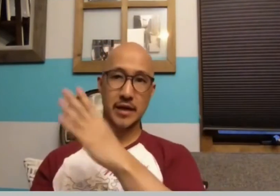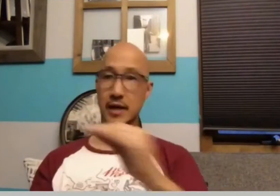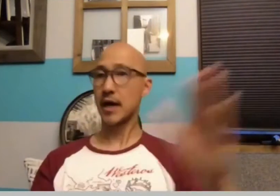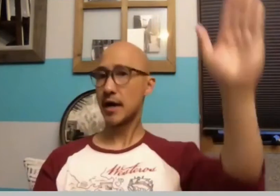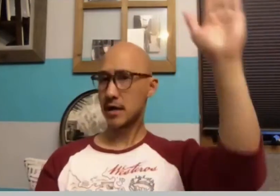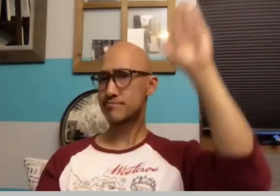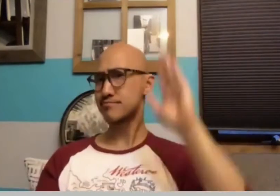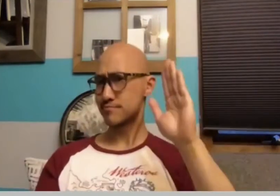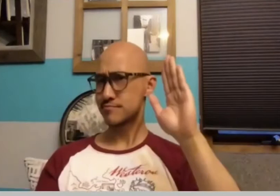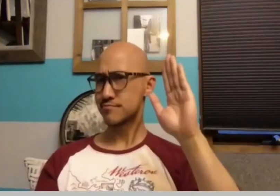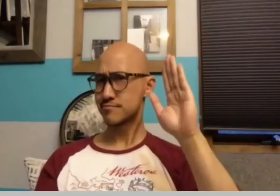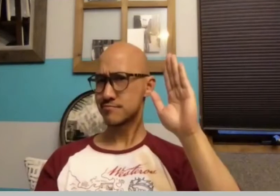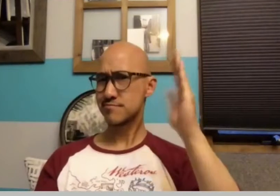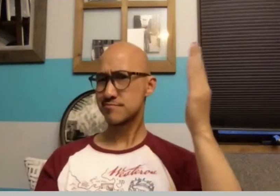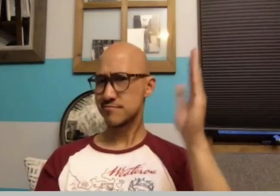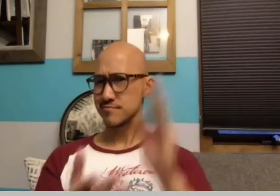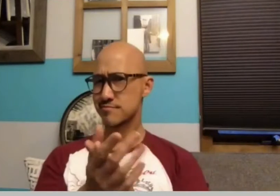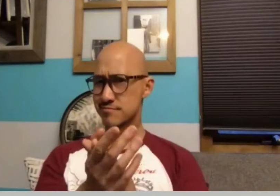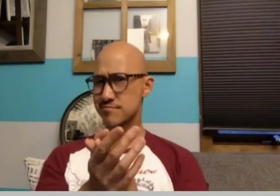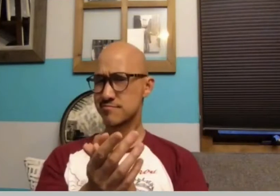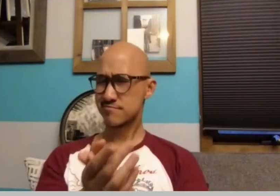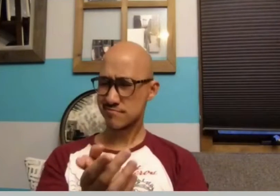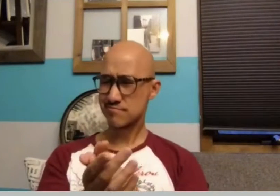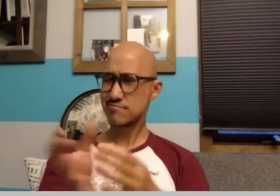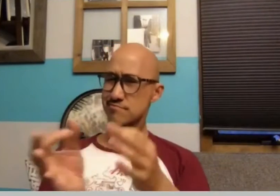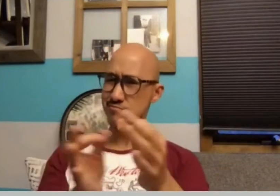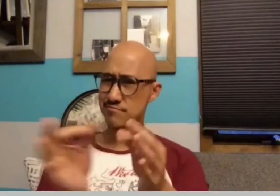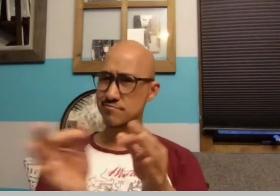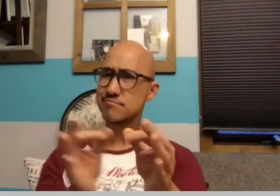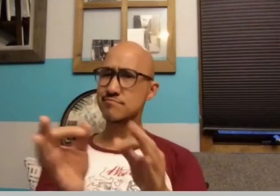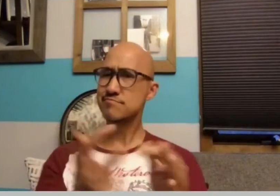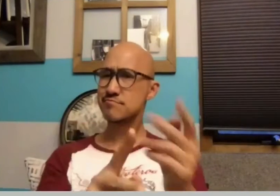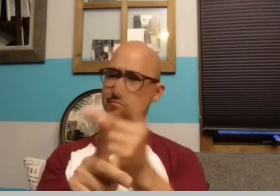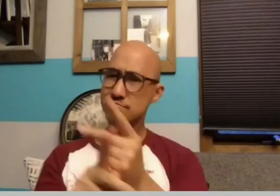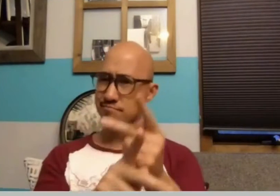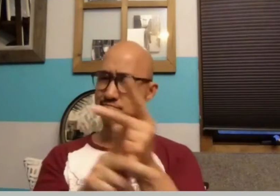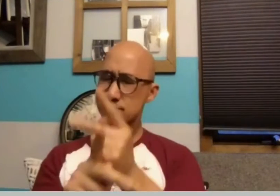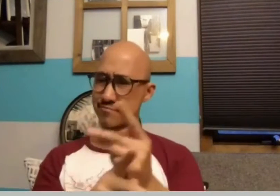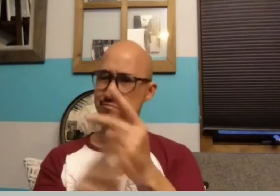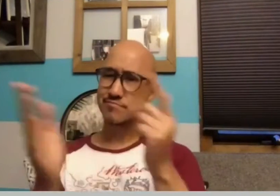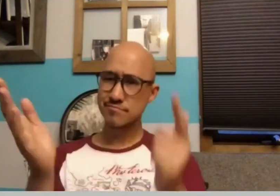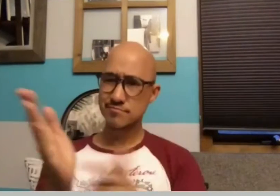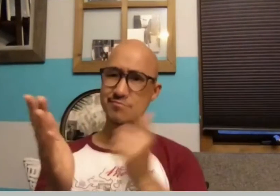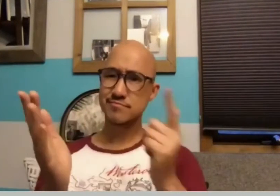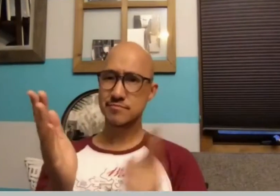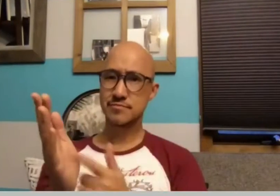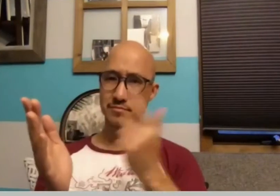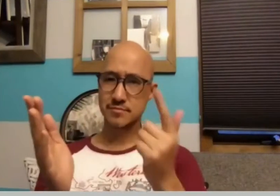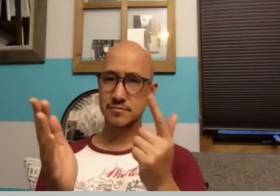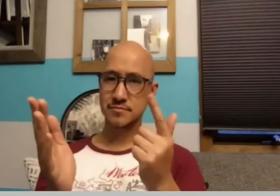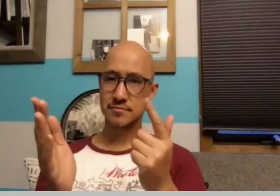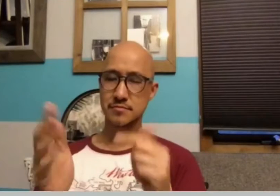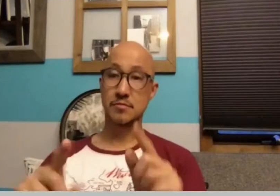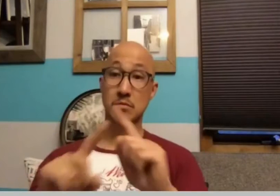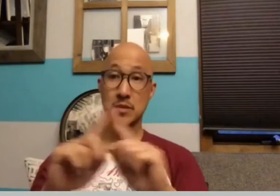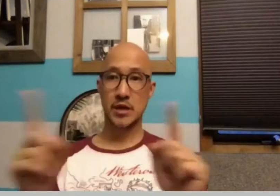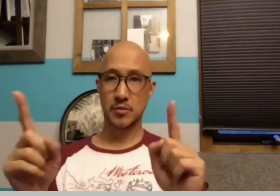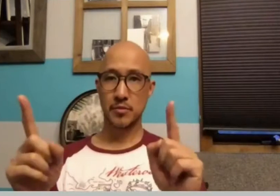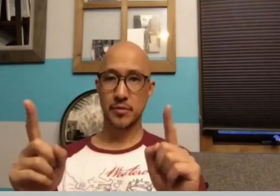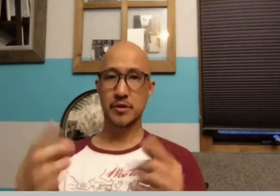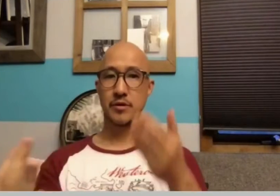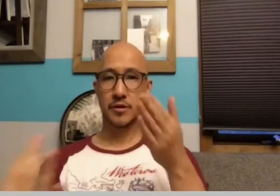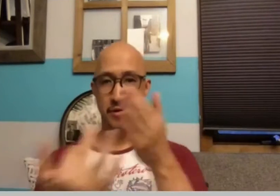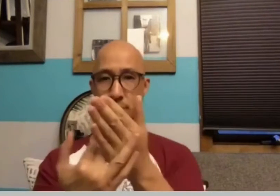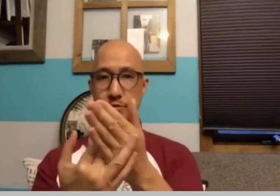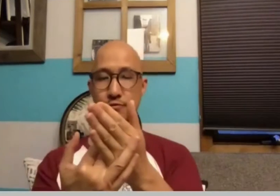God himself speaking. And so I think if we look closely, we get to see some great, wonderful takeaways for ourselves today, because we